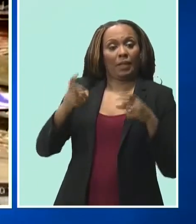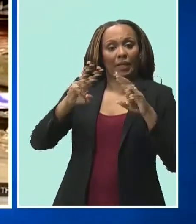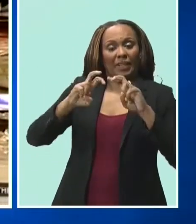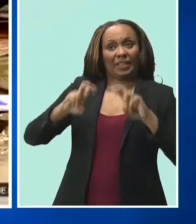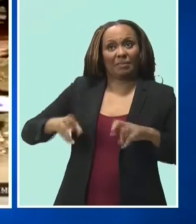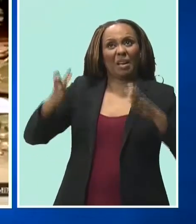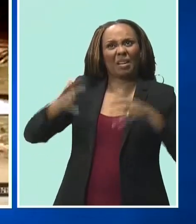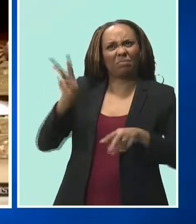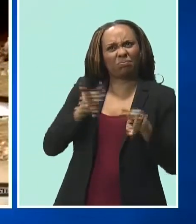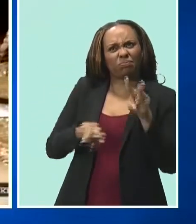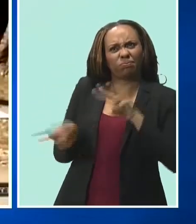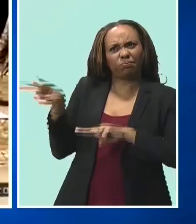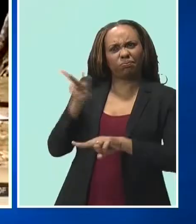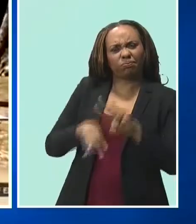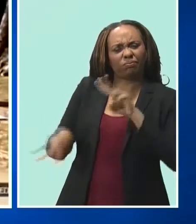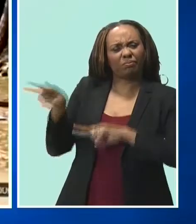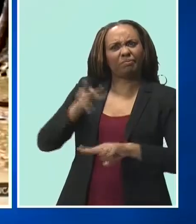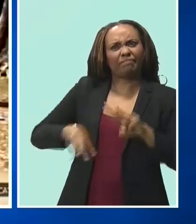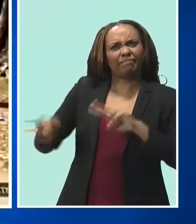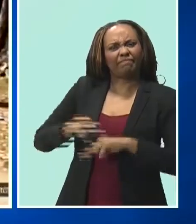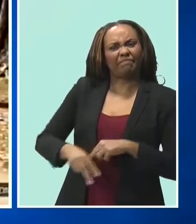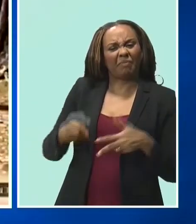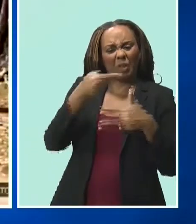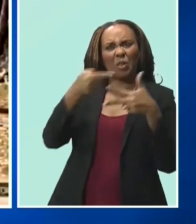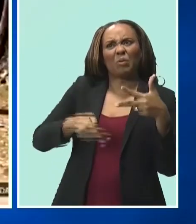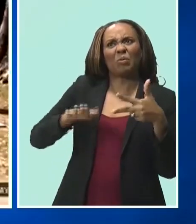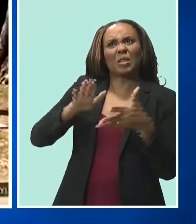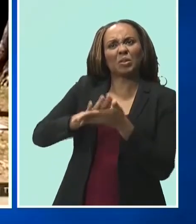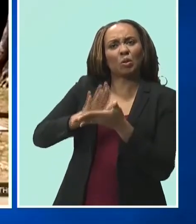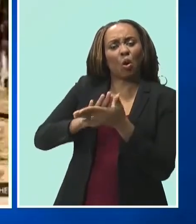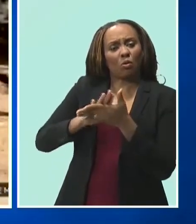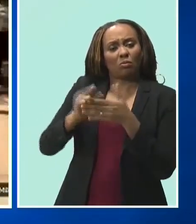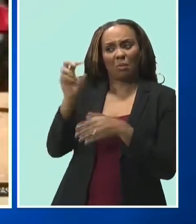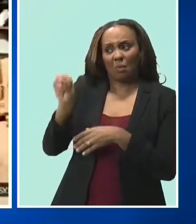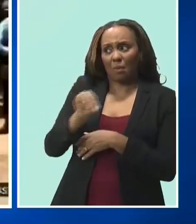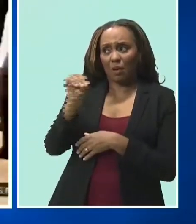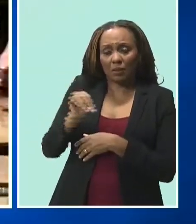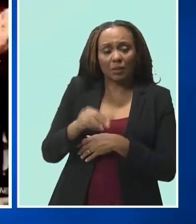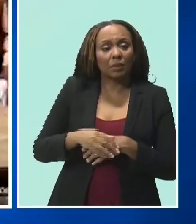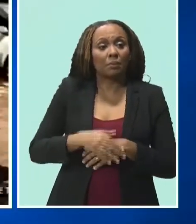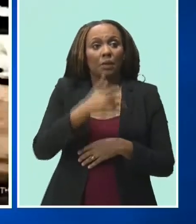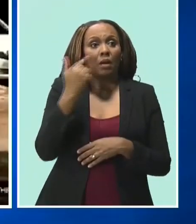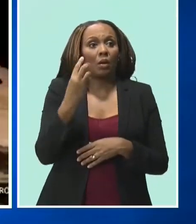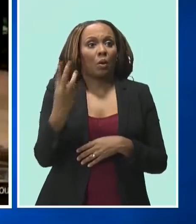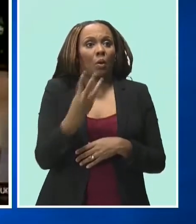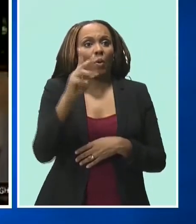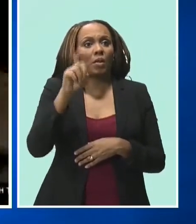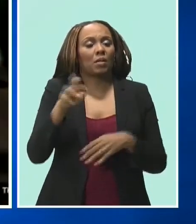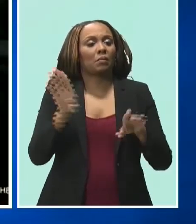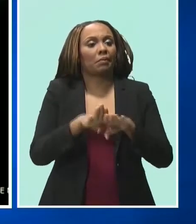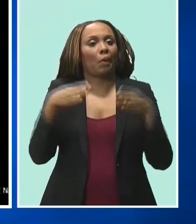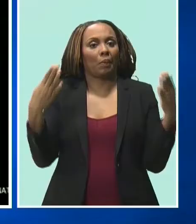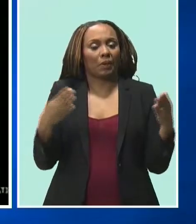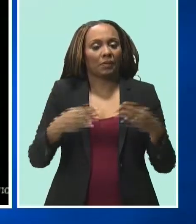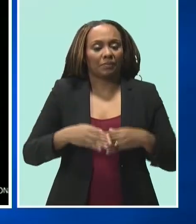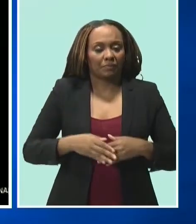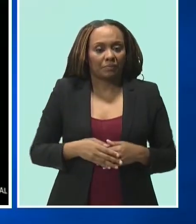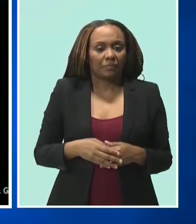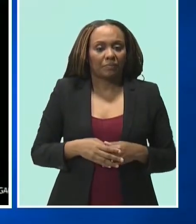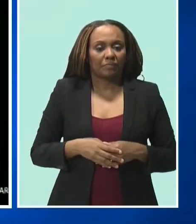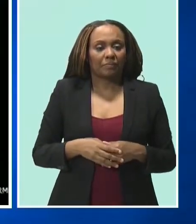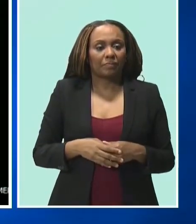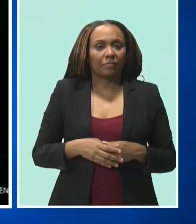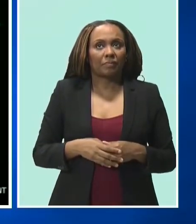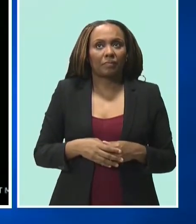her assessment after inspecting 3 schools Monday ahead of Wednesday's reopening for CXC candidates. Markings